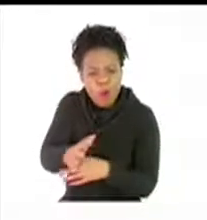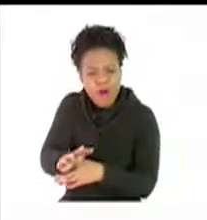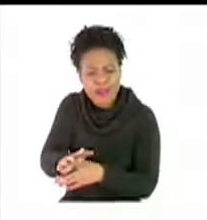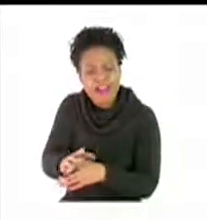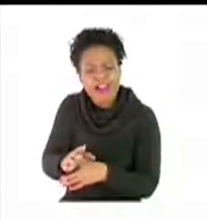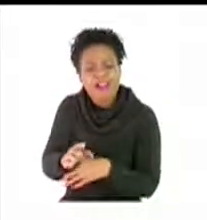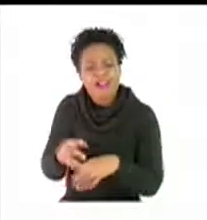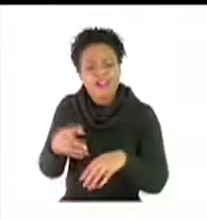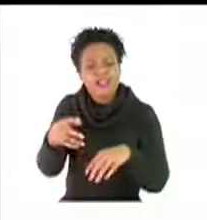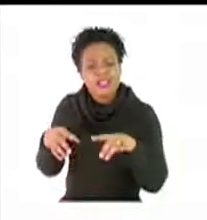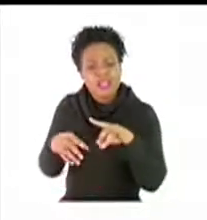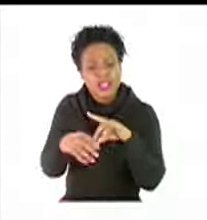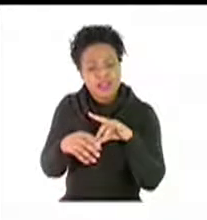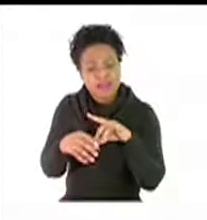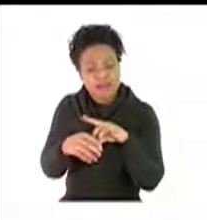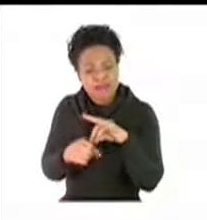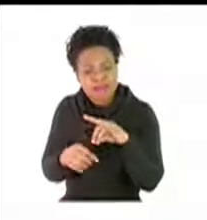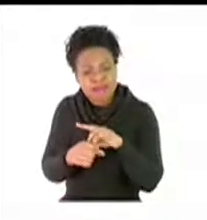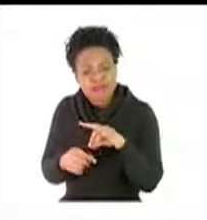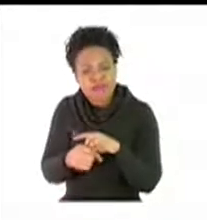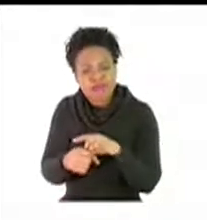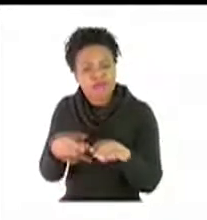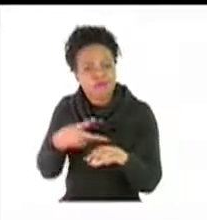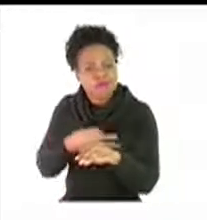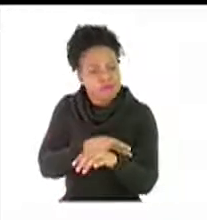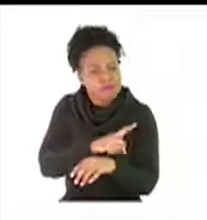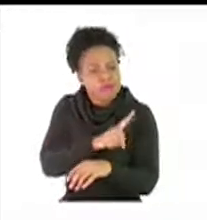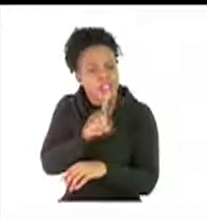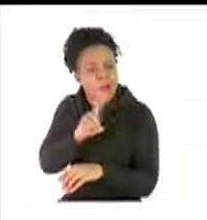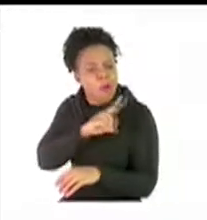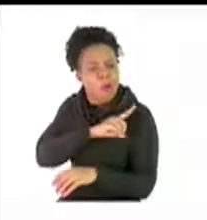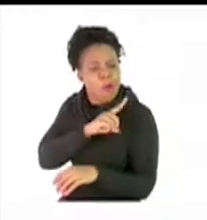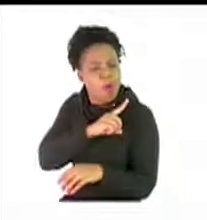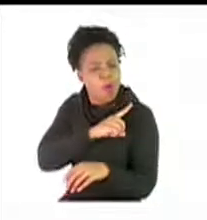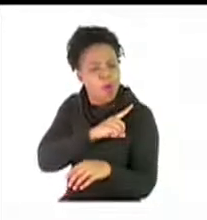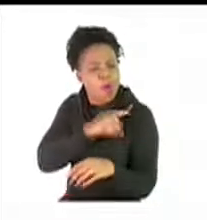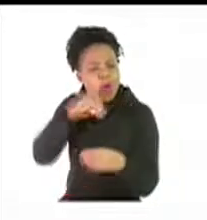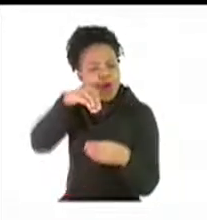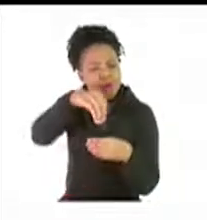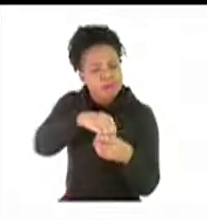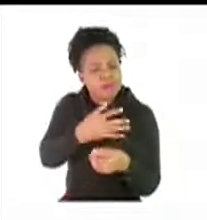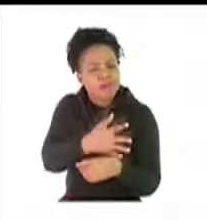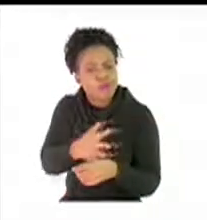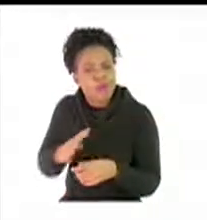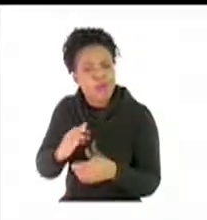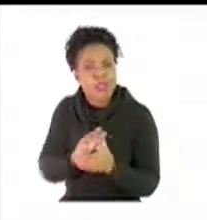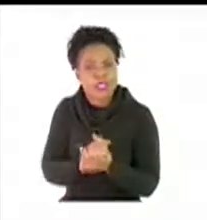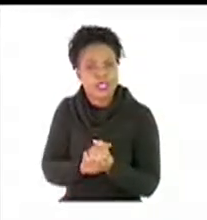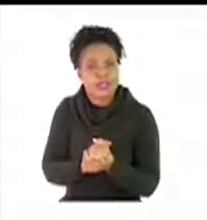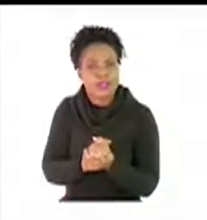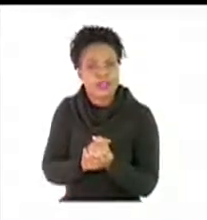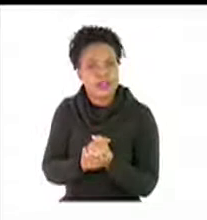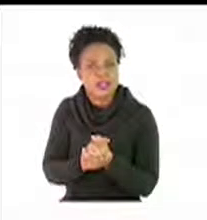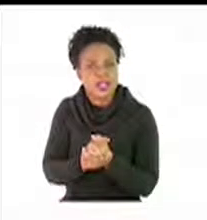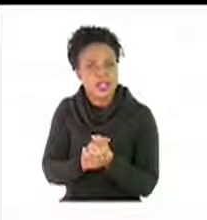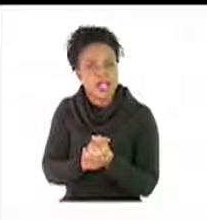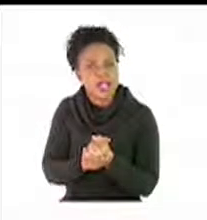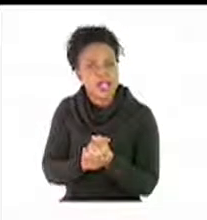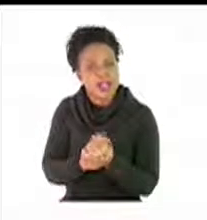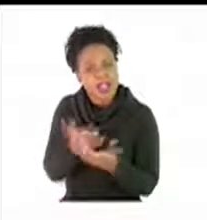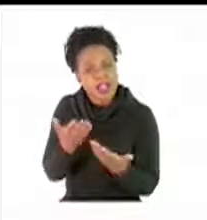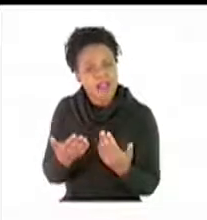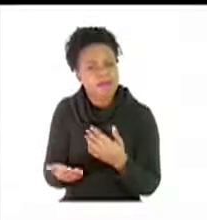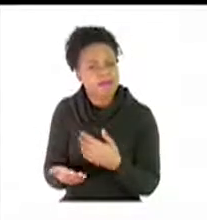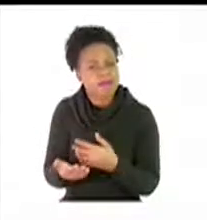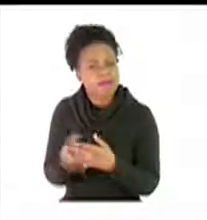"We are enjoying the cool, pure water," replied the fox. "Would you like to